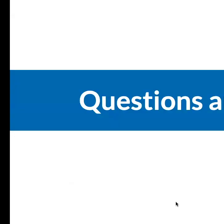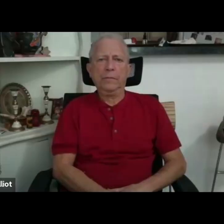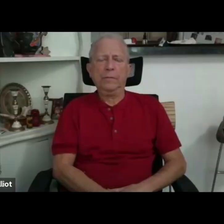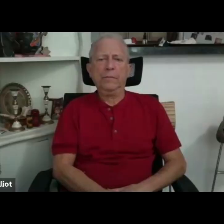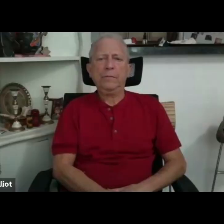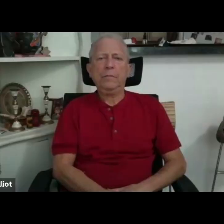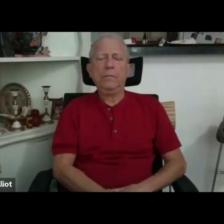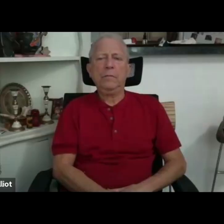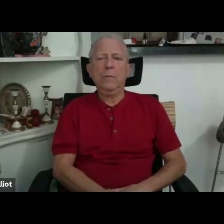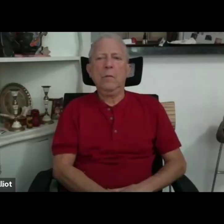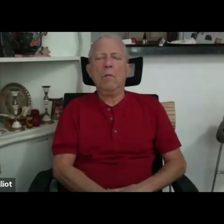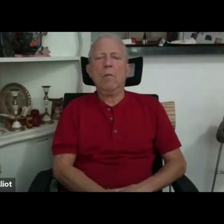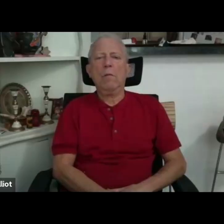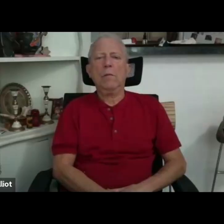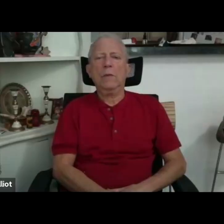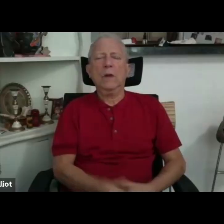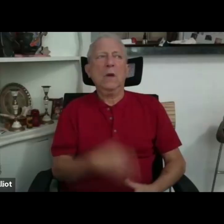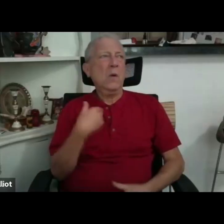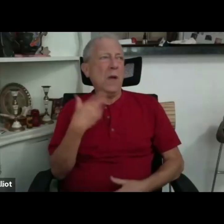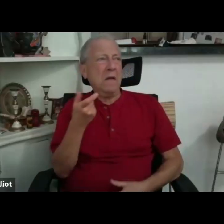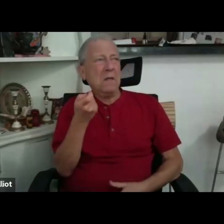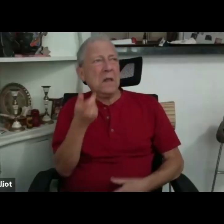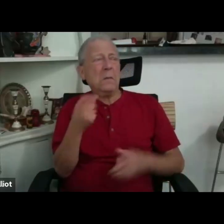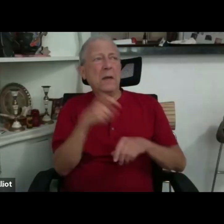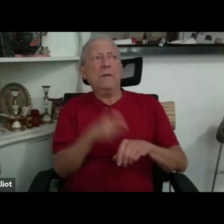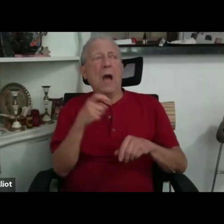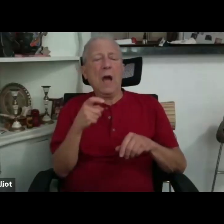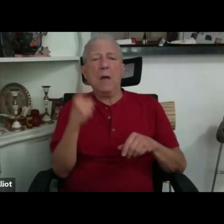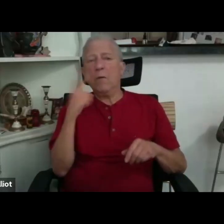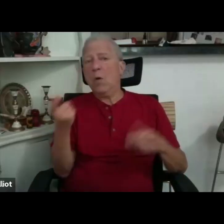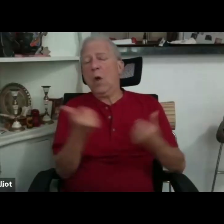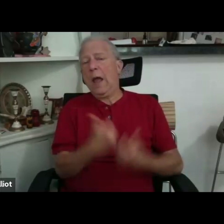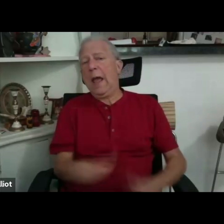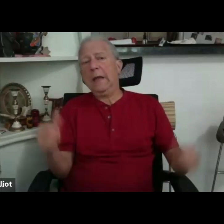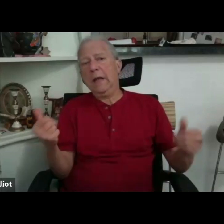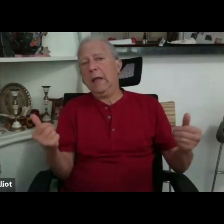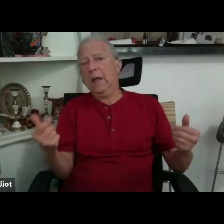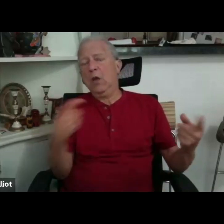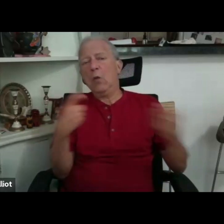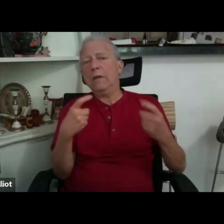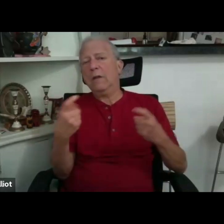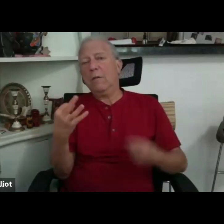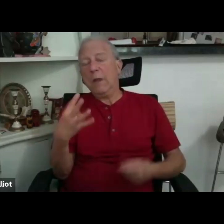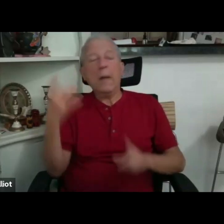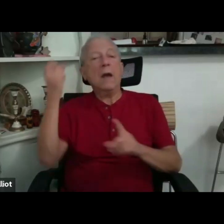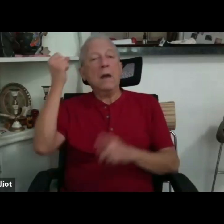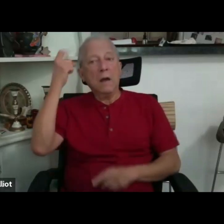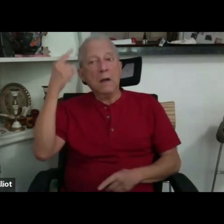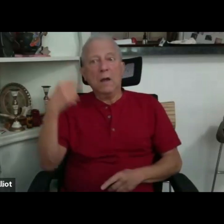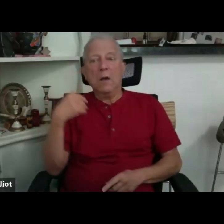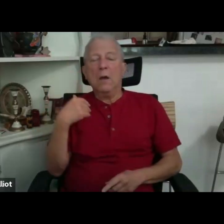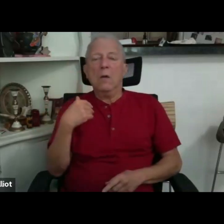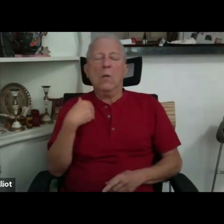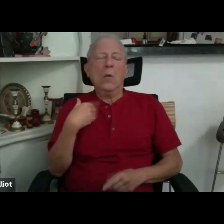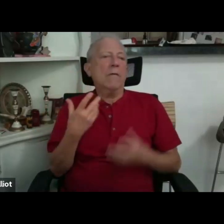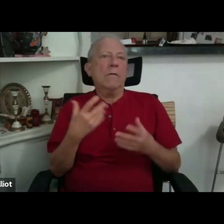Next slide. We have a little bit of time left for any questions or feedback, with the caveat that there's so much uncertainty with